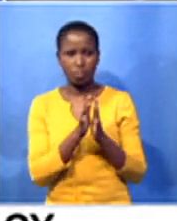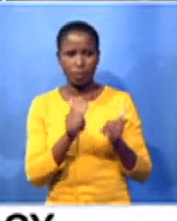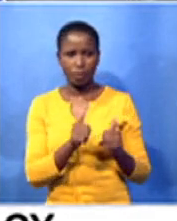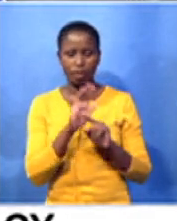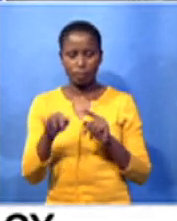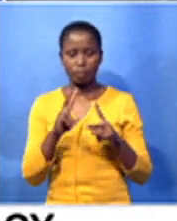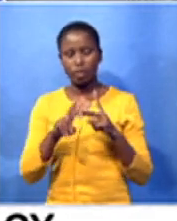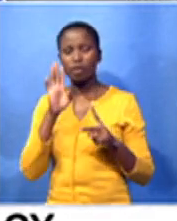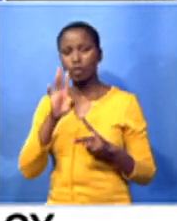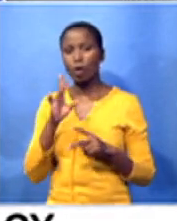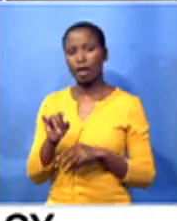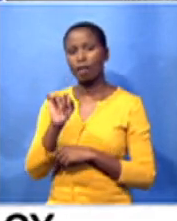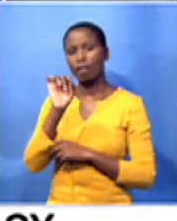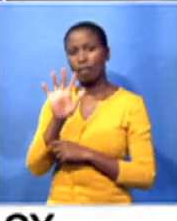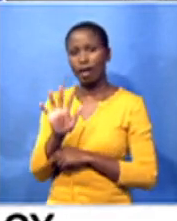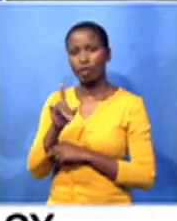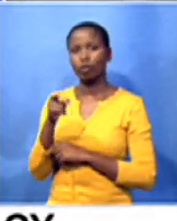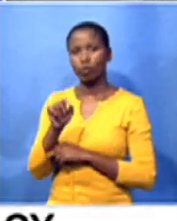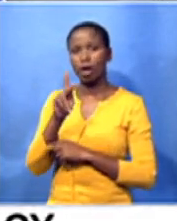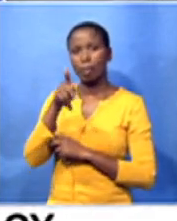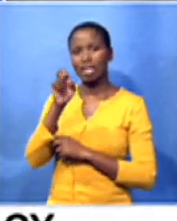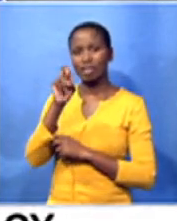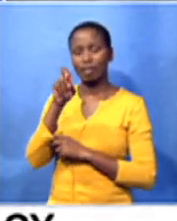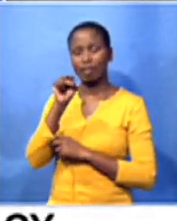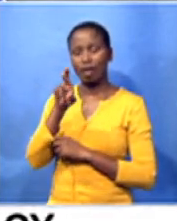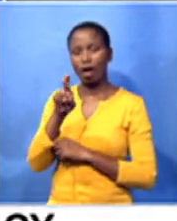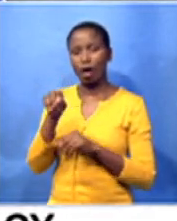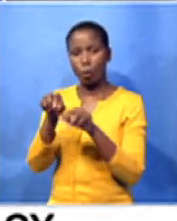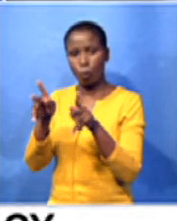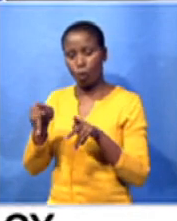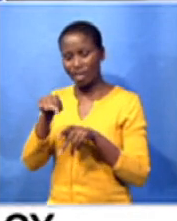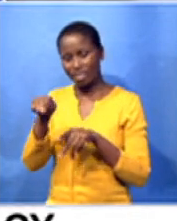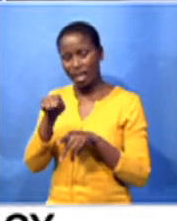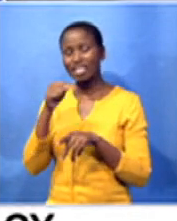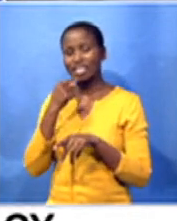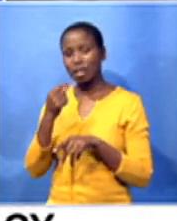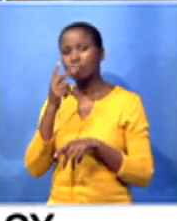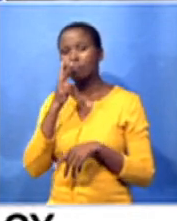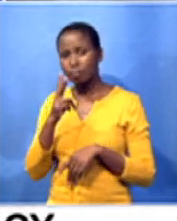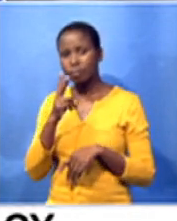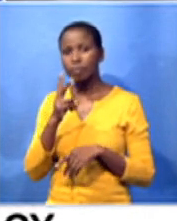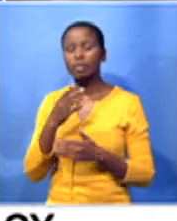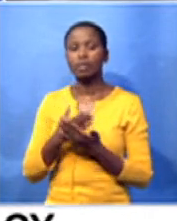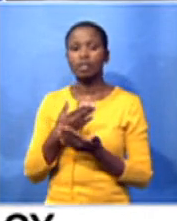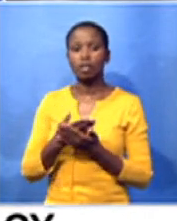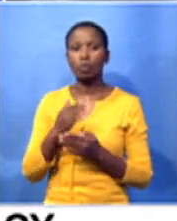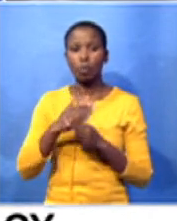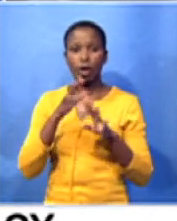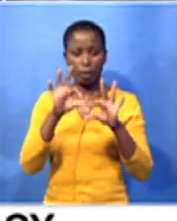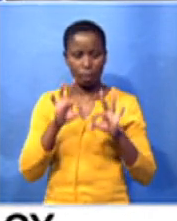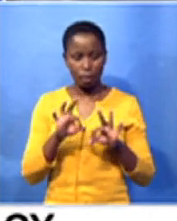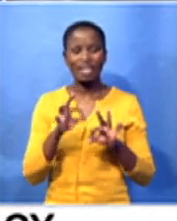in the placebo arm. The good news is also that there was comparable efficacy across ethnicity and